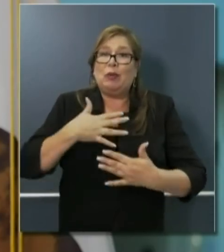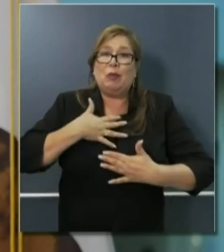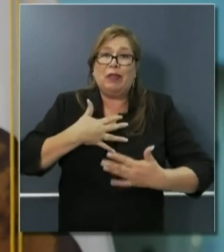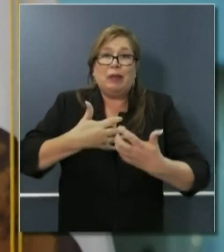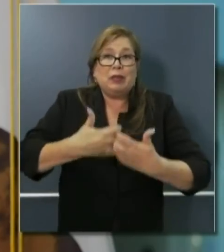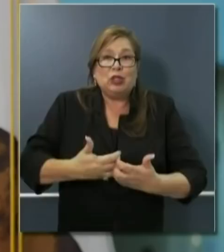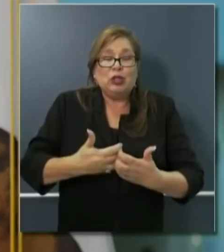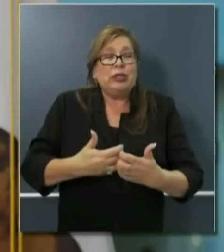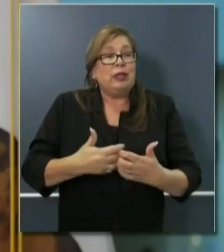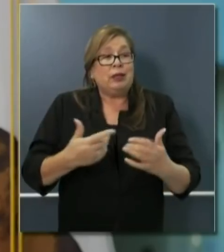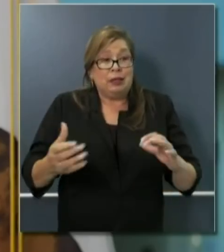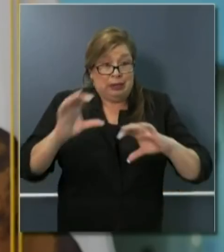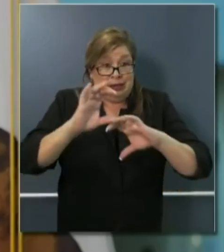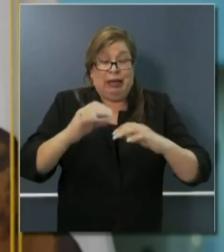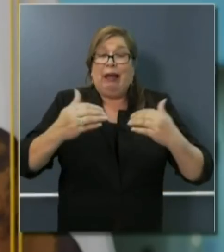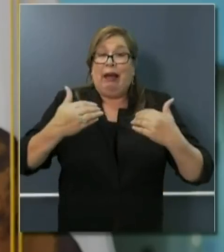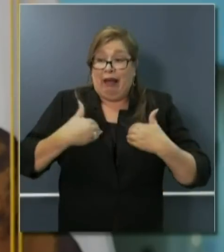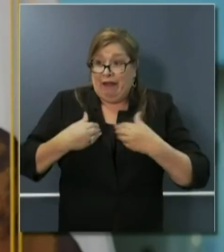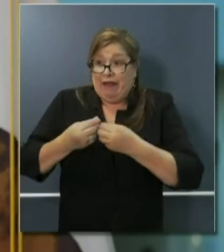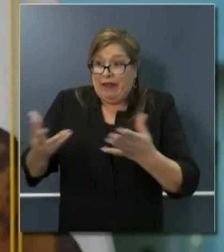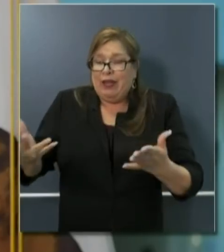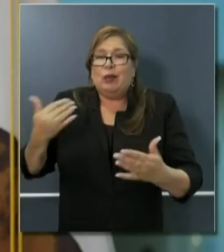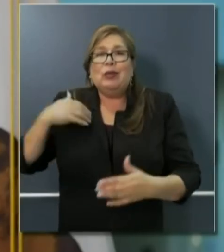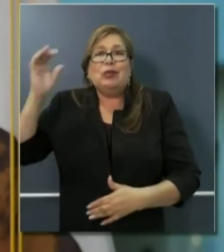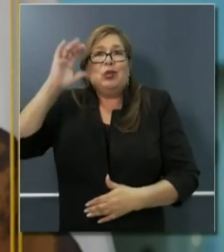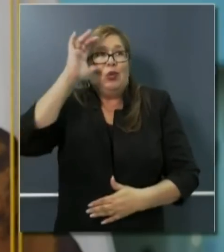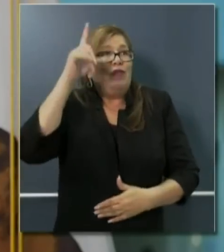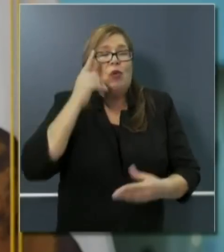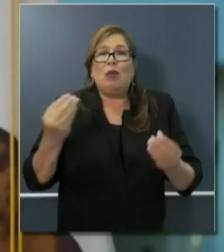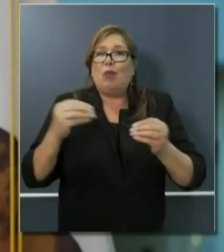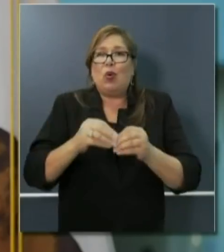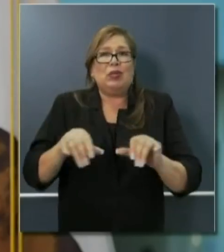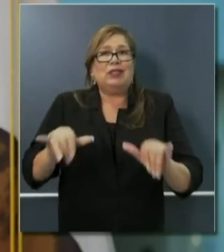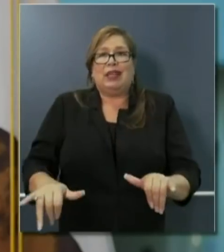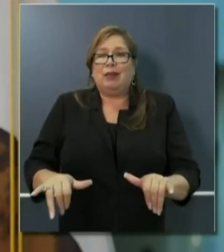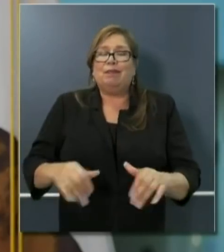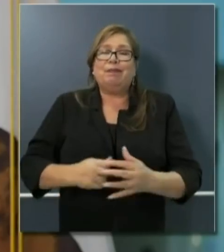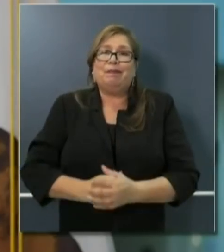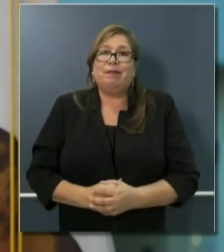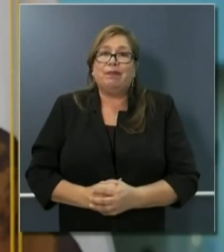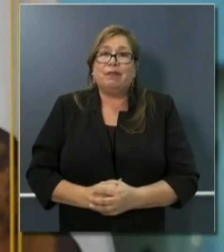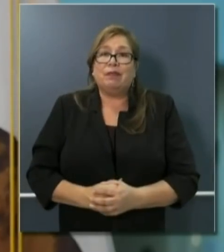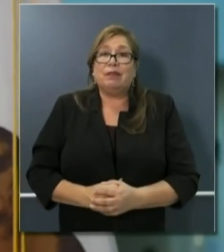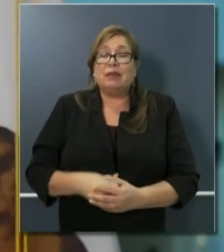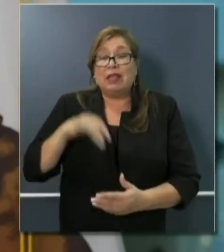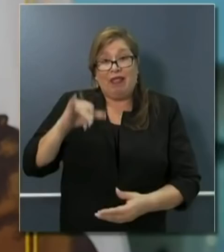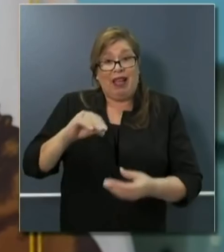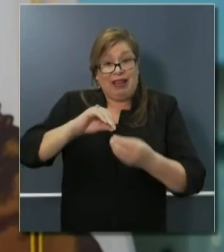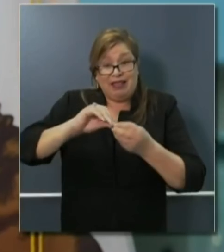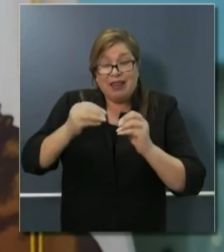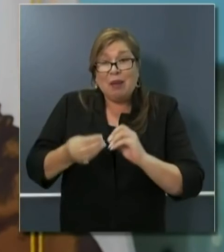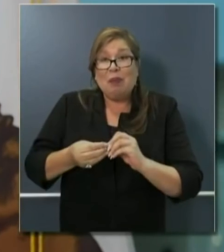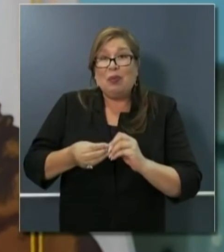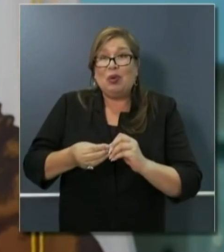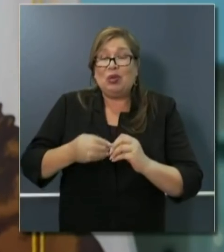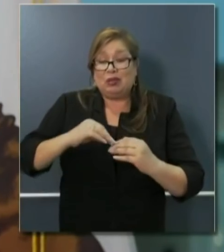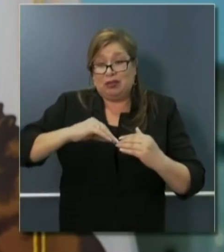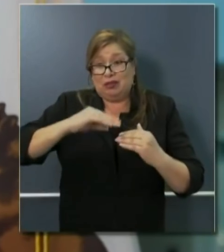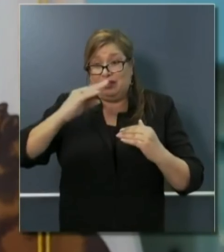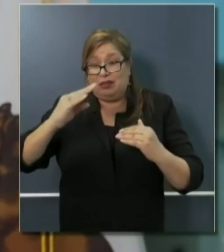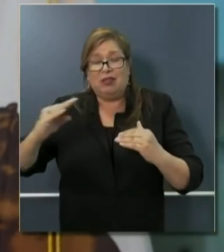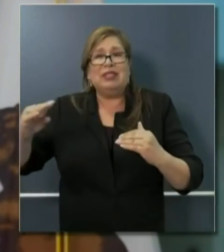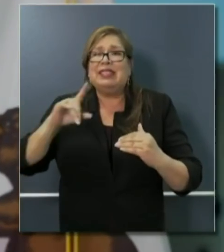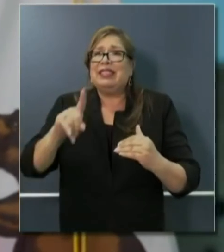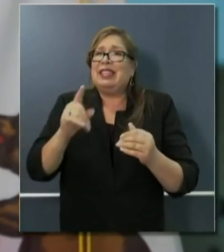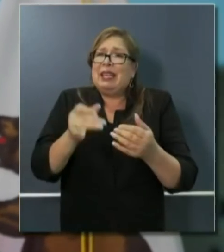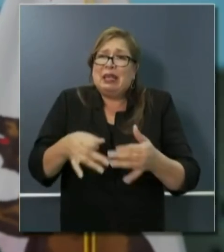identify more ventilators for the people of California. I will say that these numbers here and our actuals are going to be important to